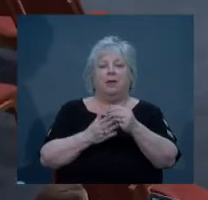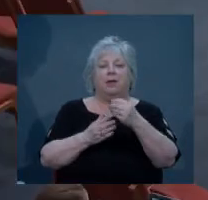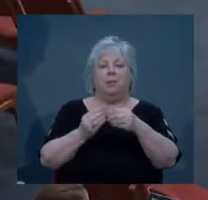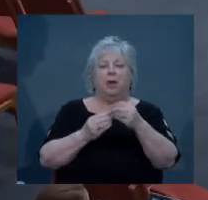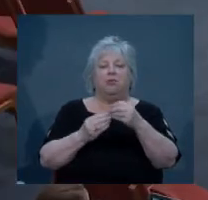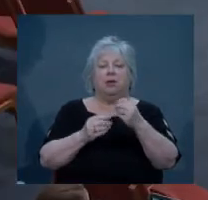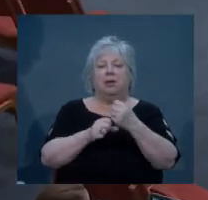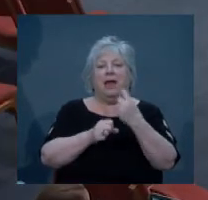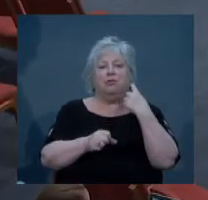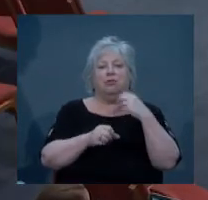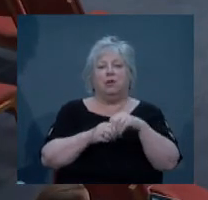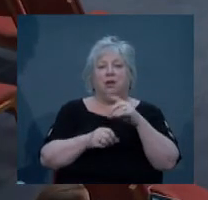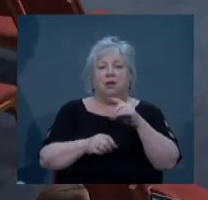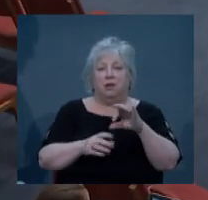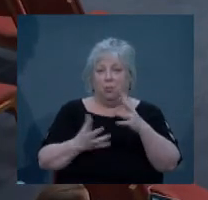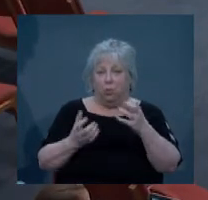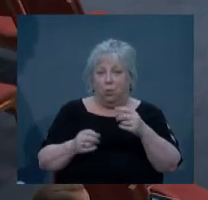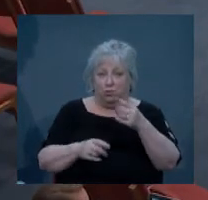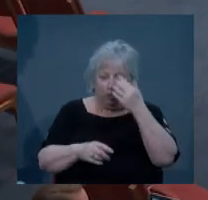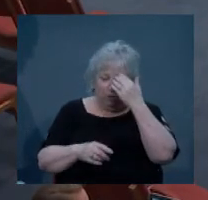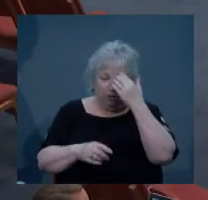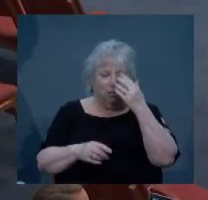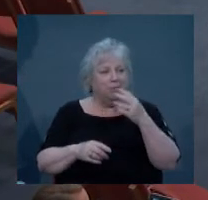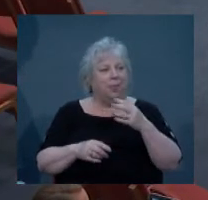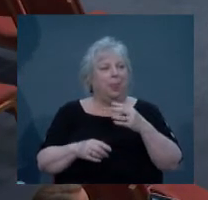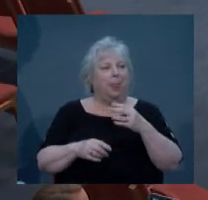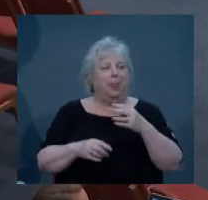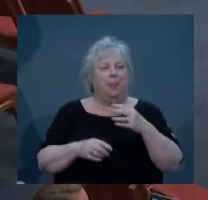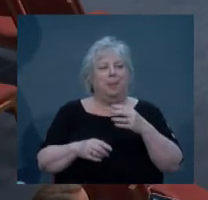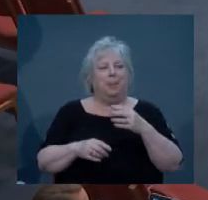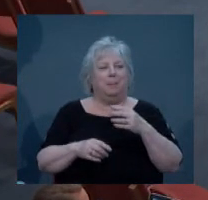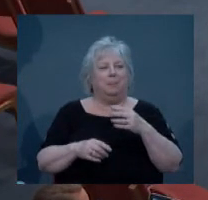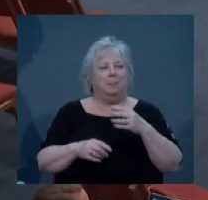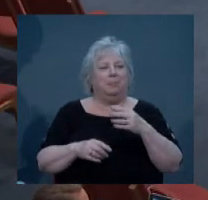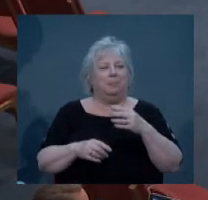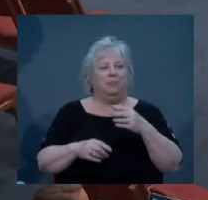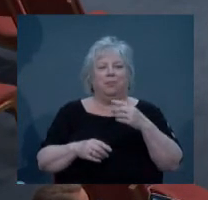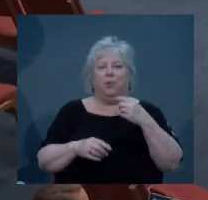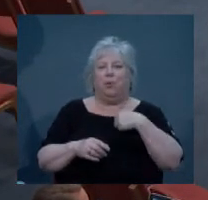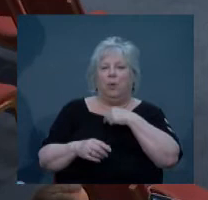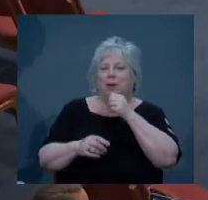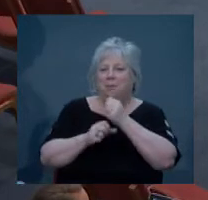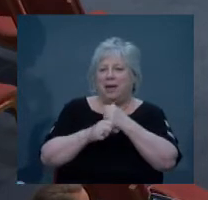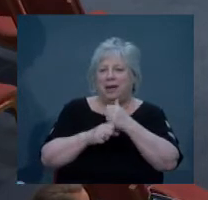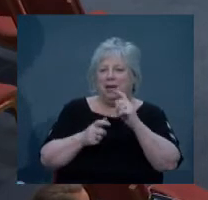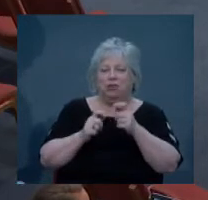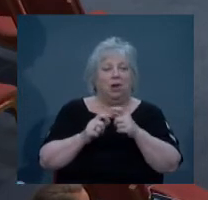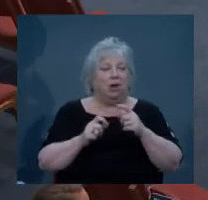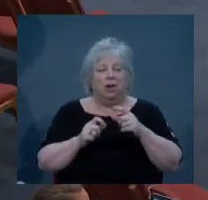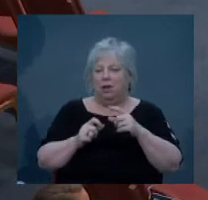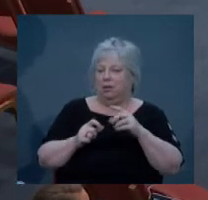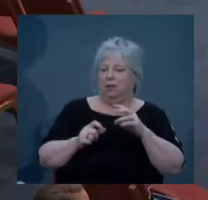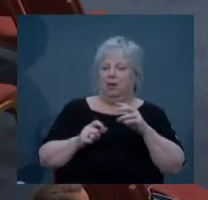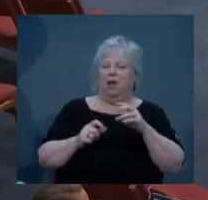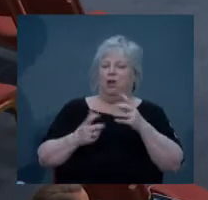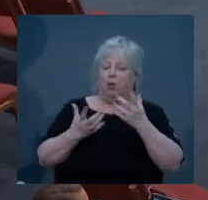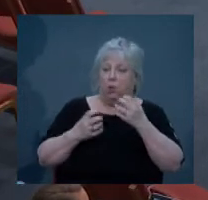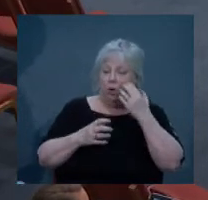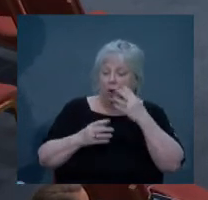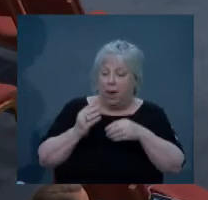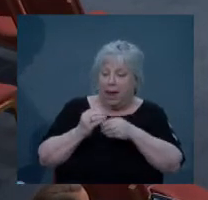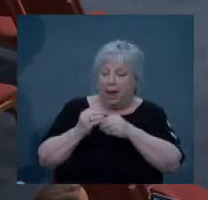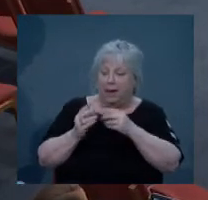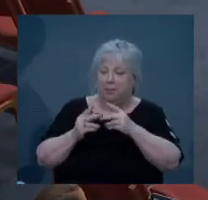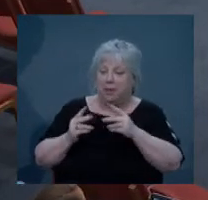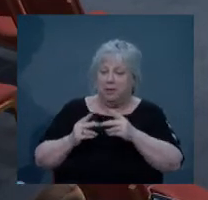year in December. Just want to make sure you're aware of that. we, If we adding, didn't make your- any change. so you want to know adding positions? Any positions that's